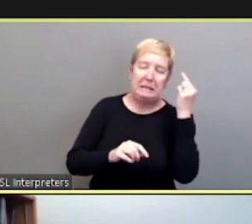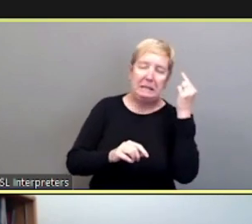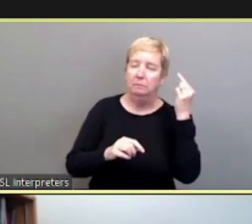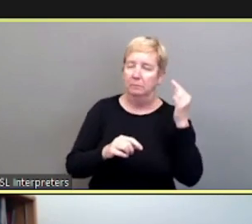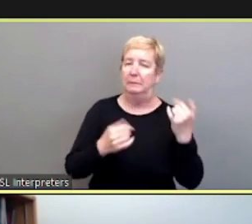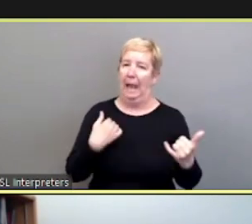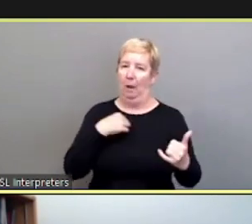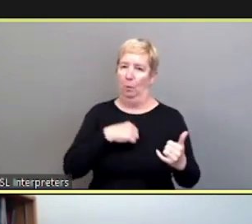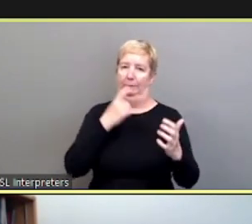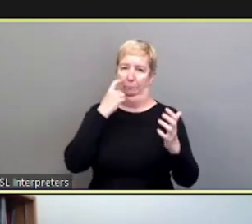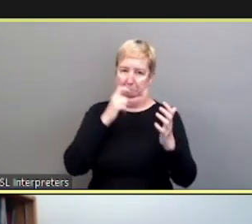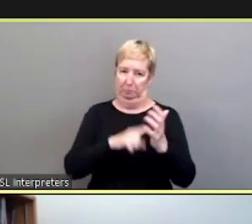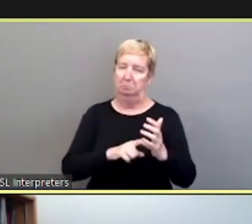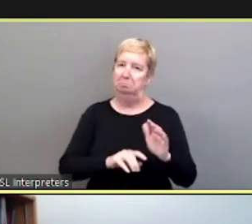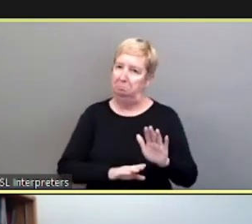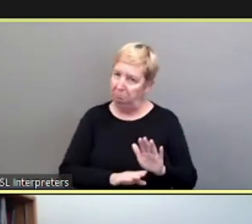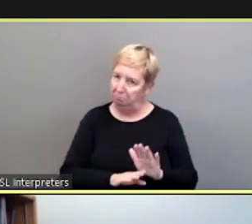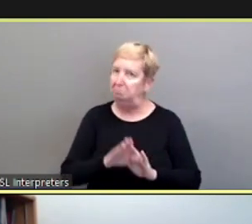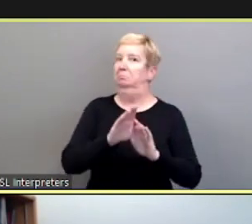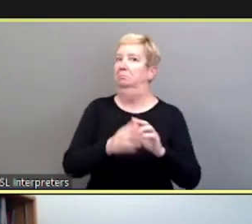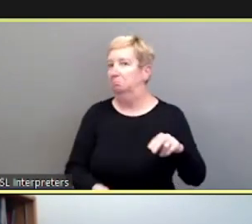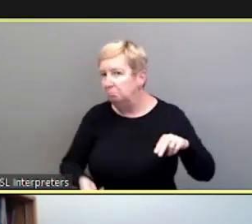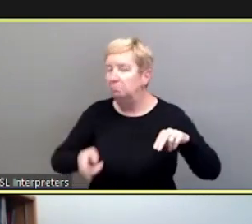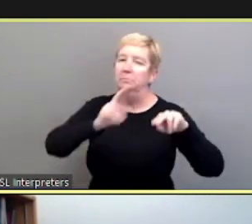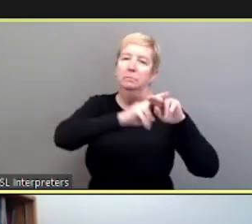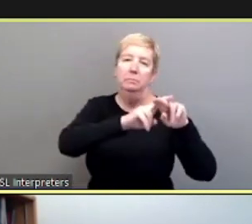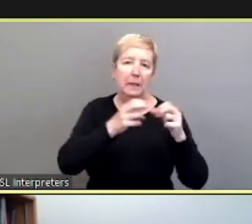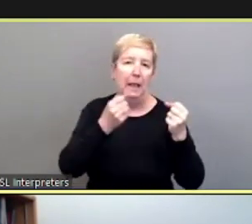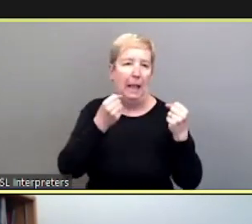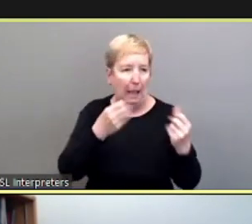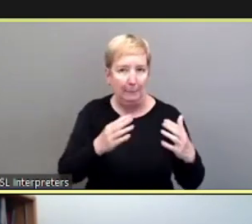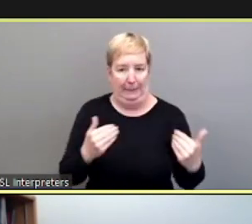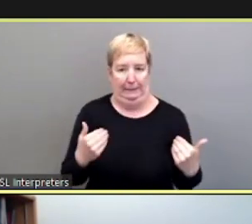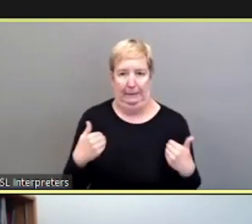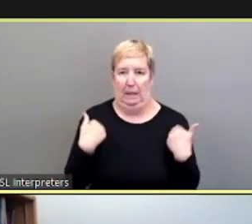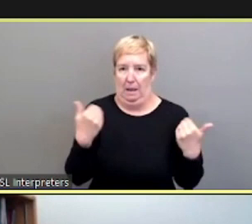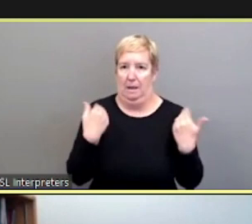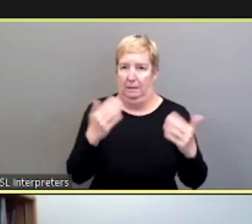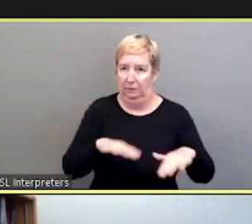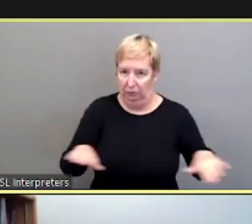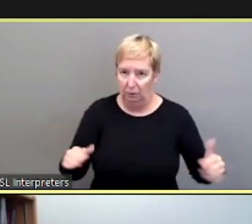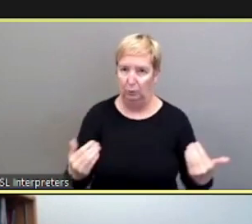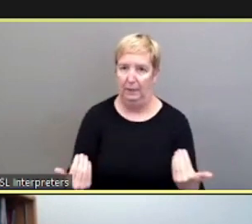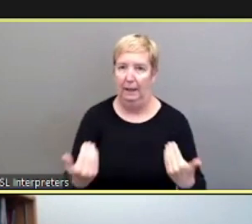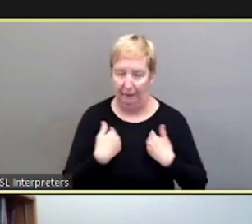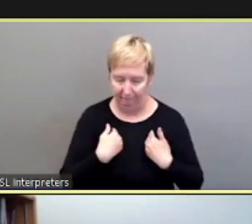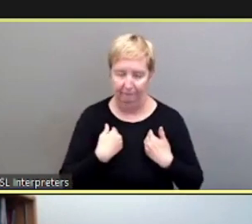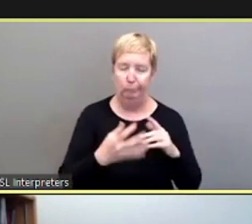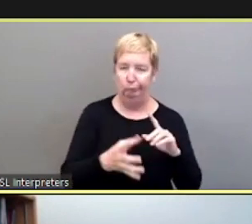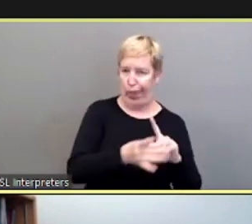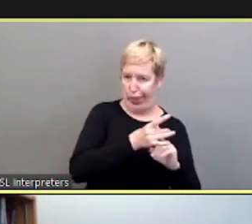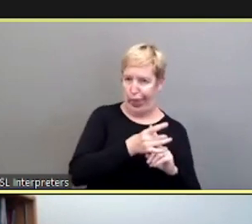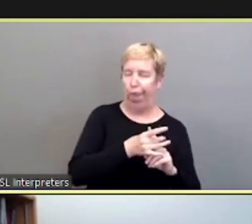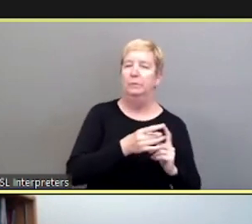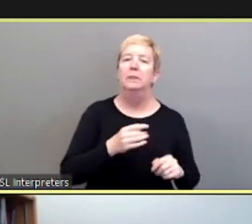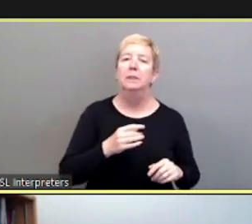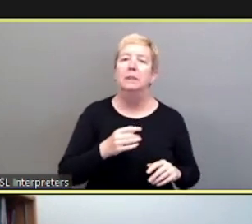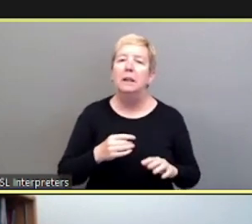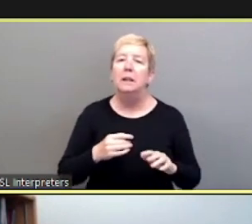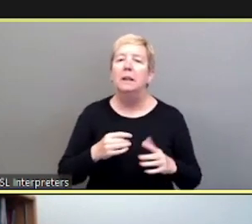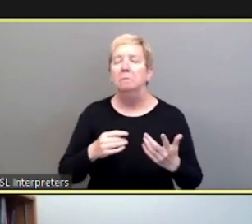a significant increase in the case rate, though it is lower than those among the